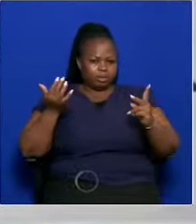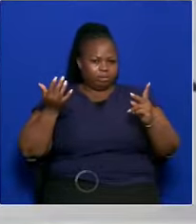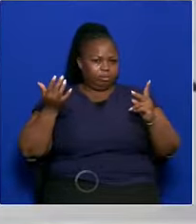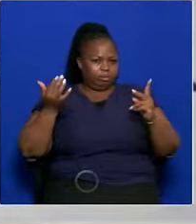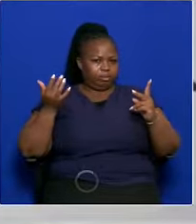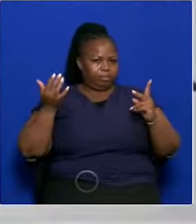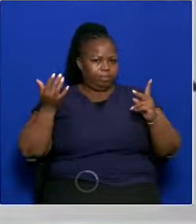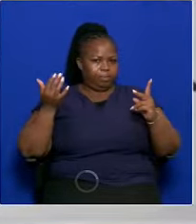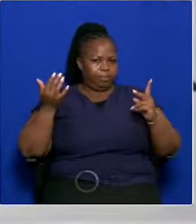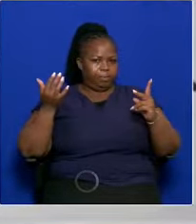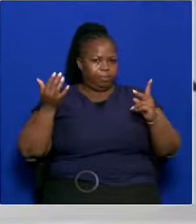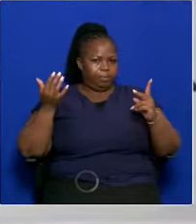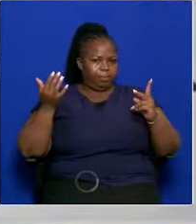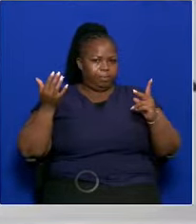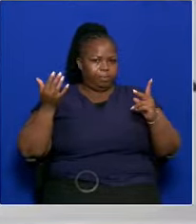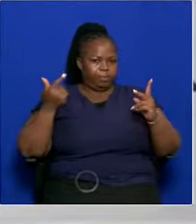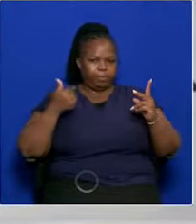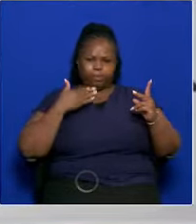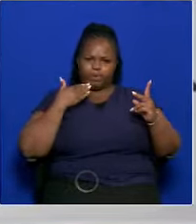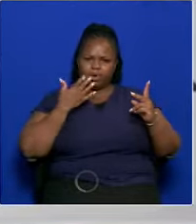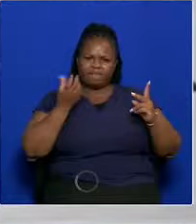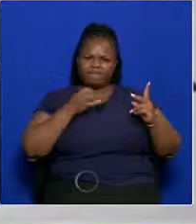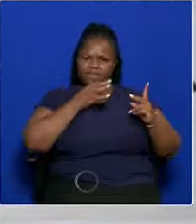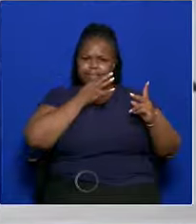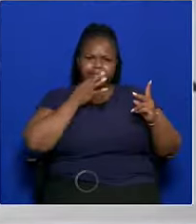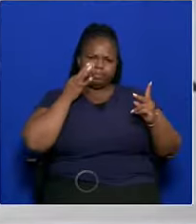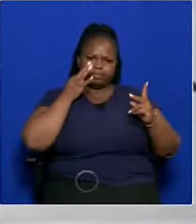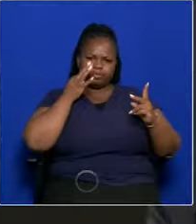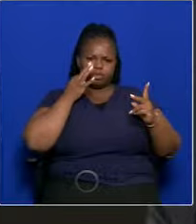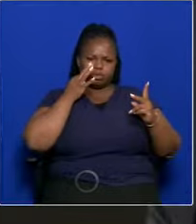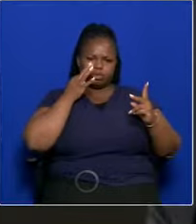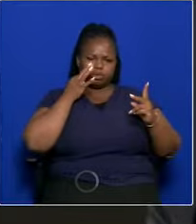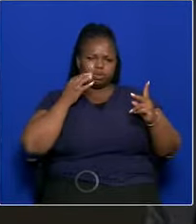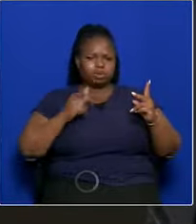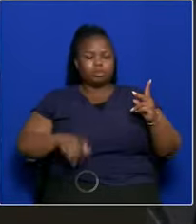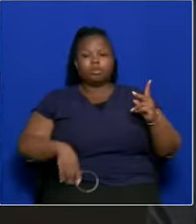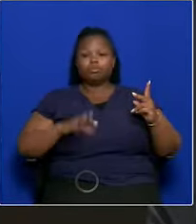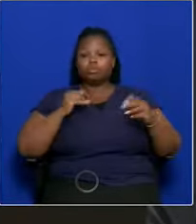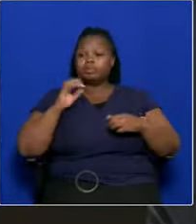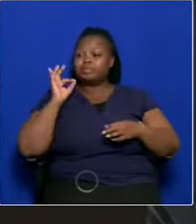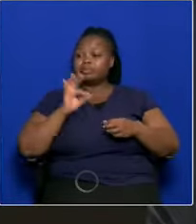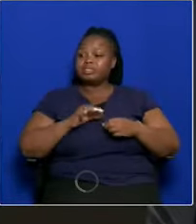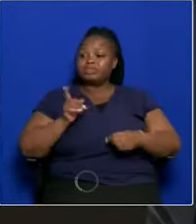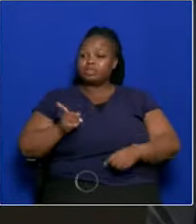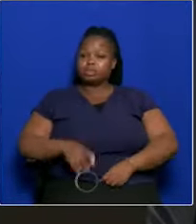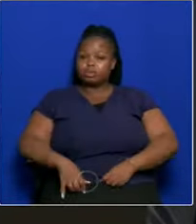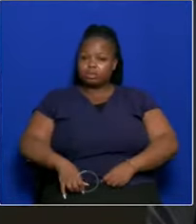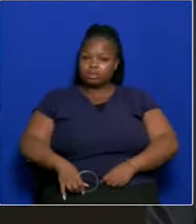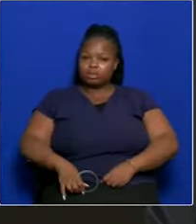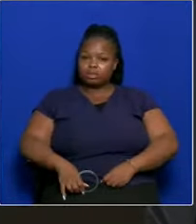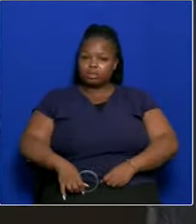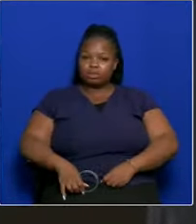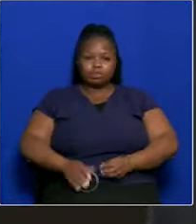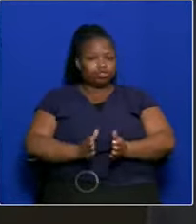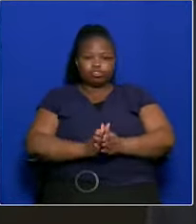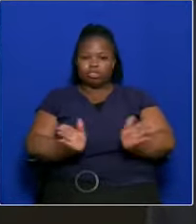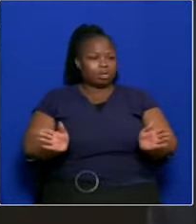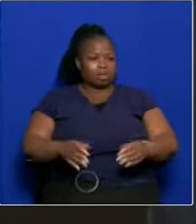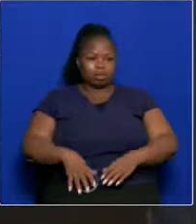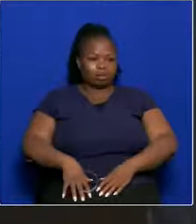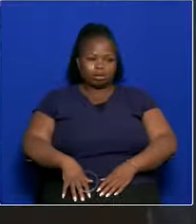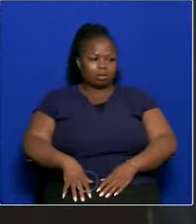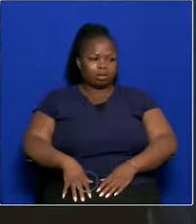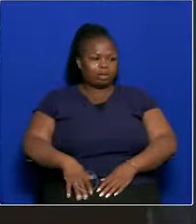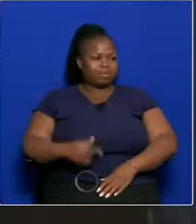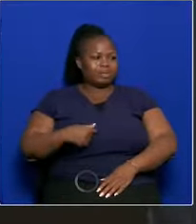having confidential on it. I'm But- talking about these specific ones, General, not in Yes. general terms. I'm saying on the